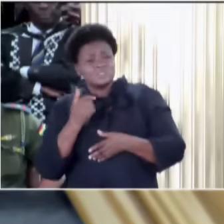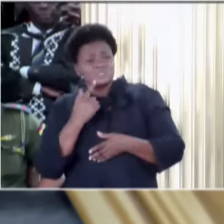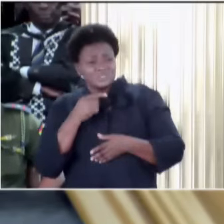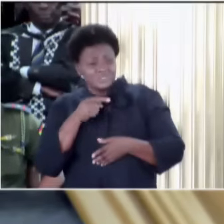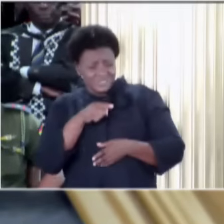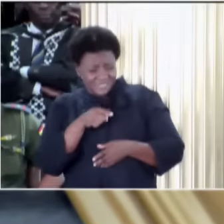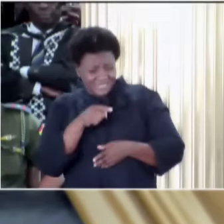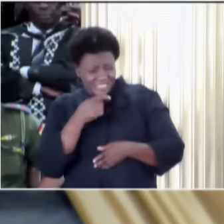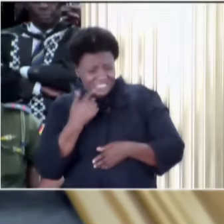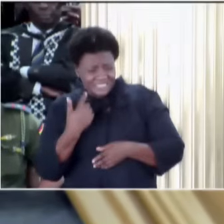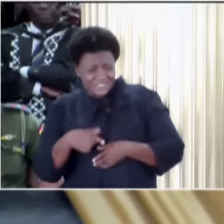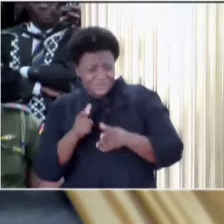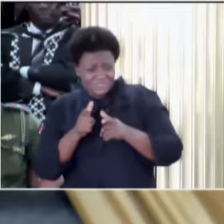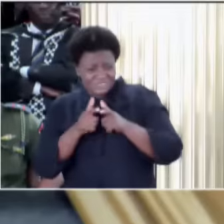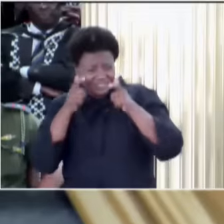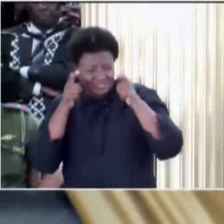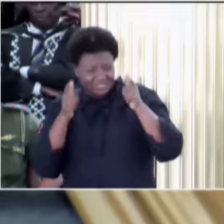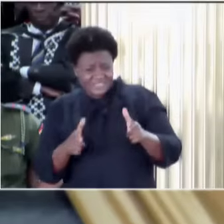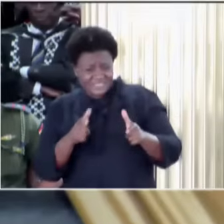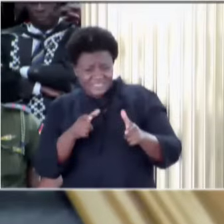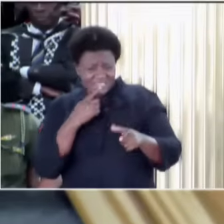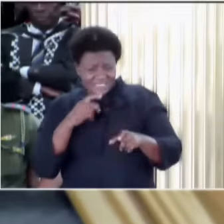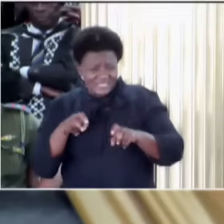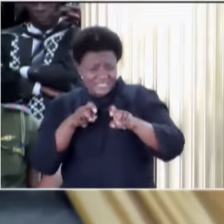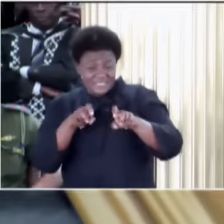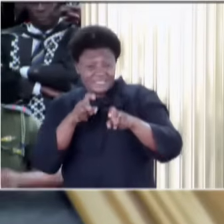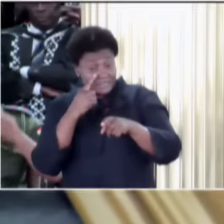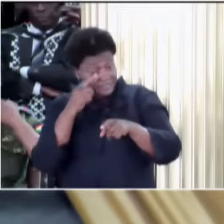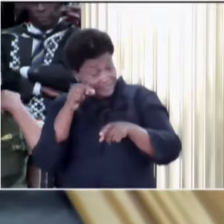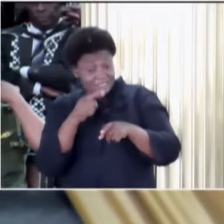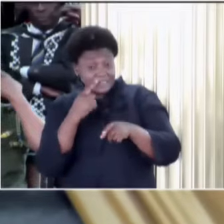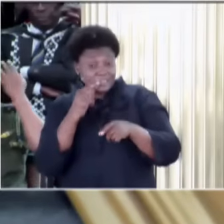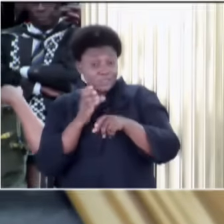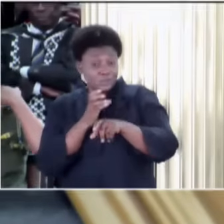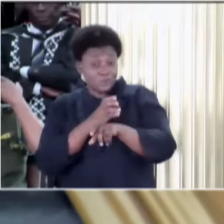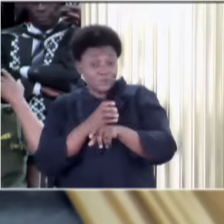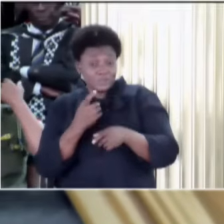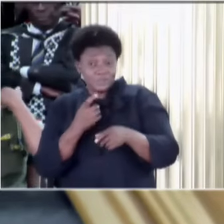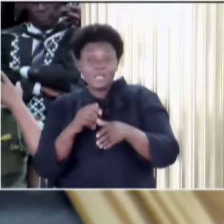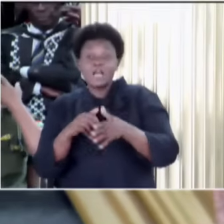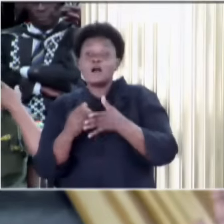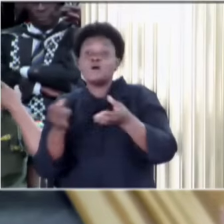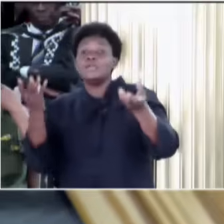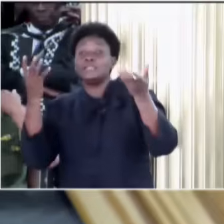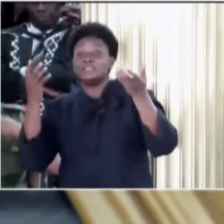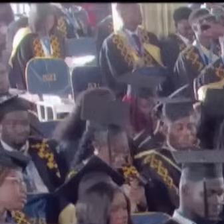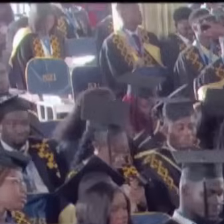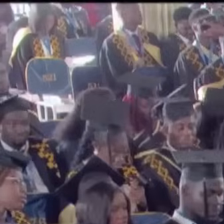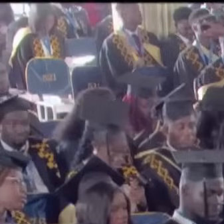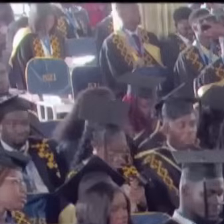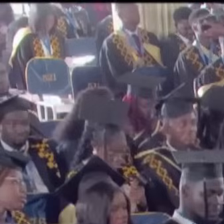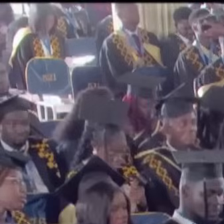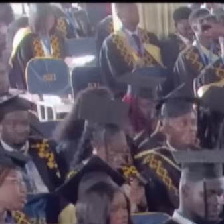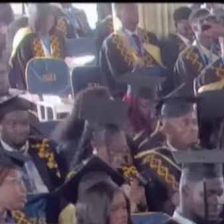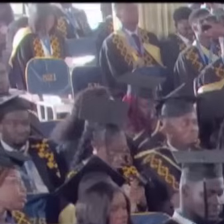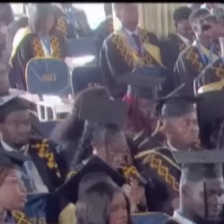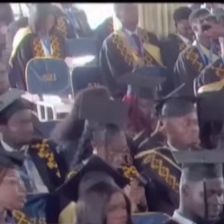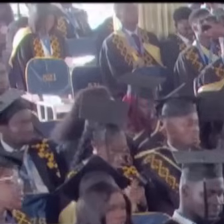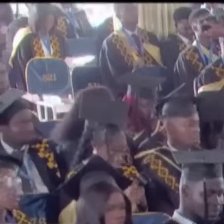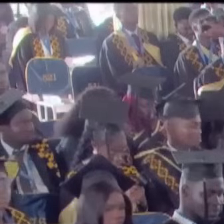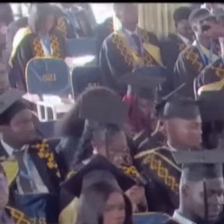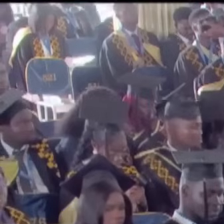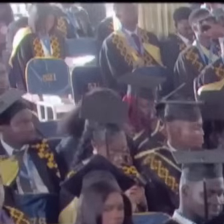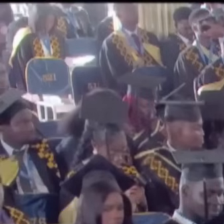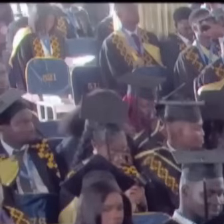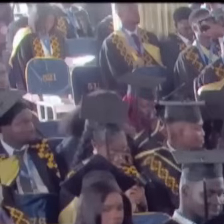was too great because the journey needed to lead you to this hall today. Anybody? Raise your hand. Okay.